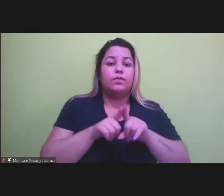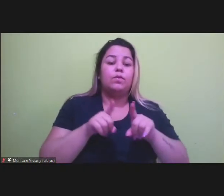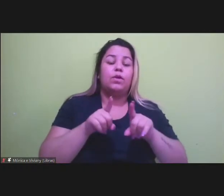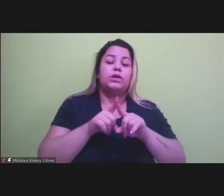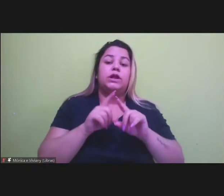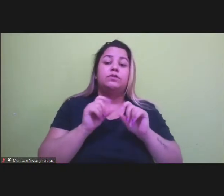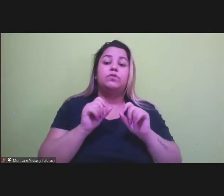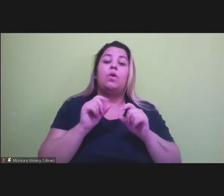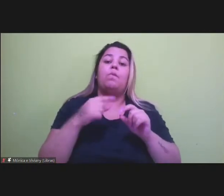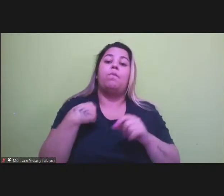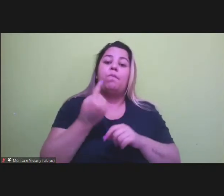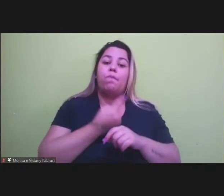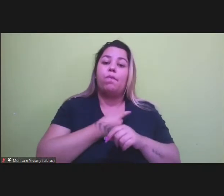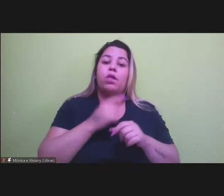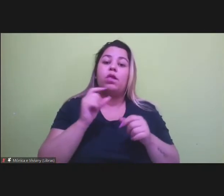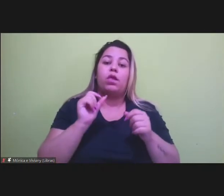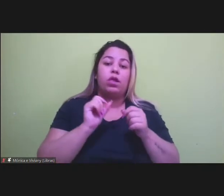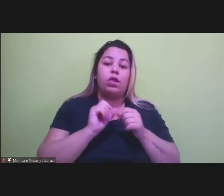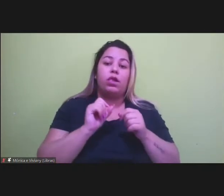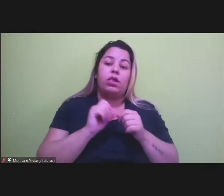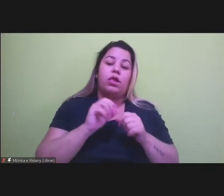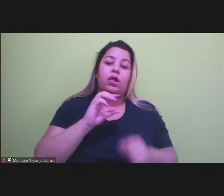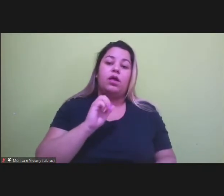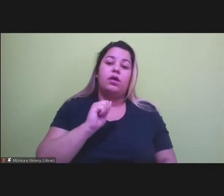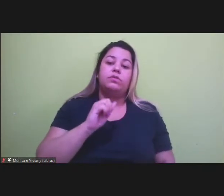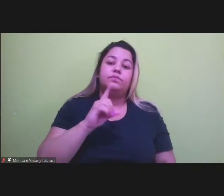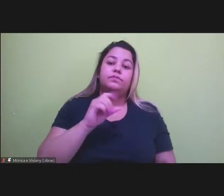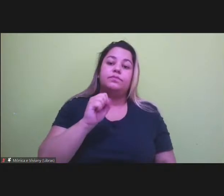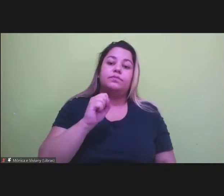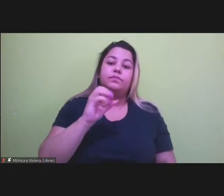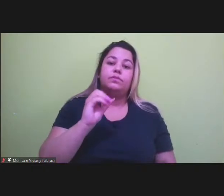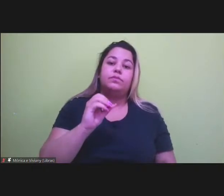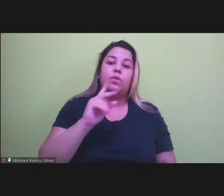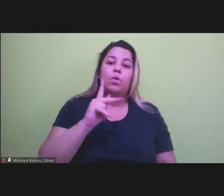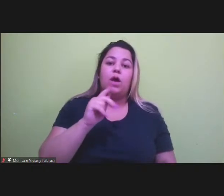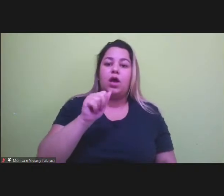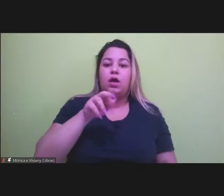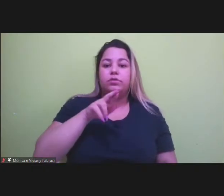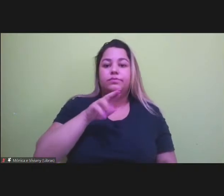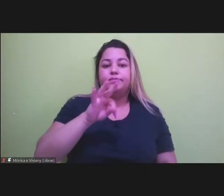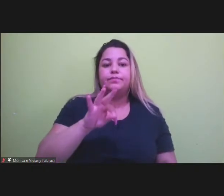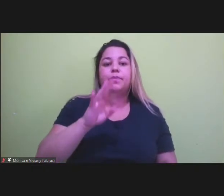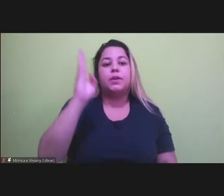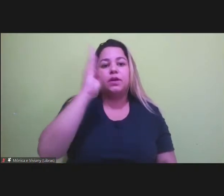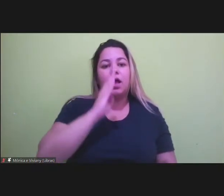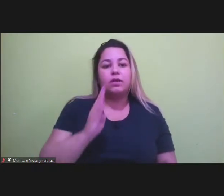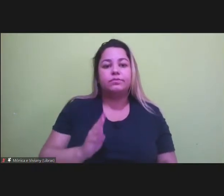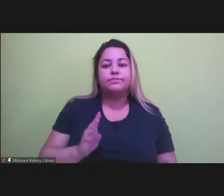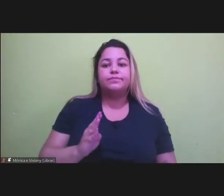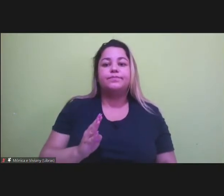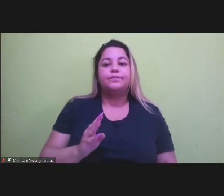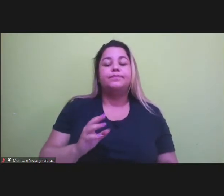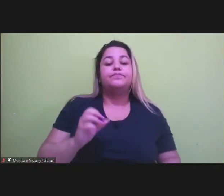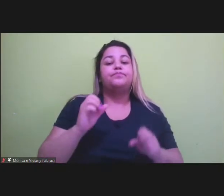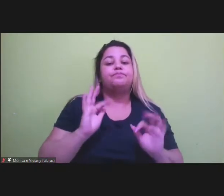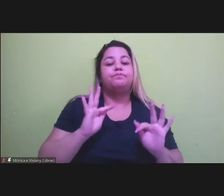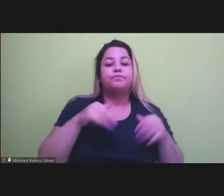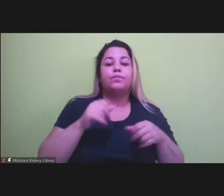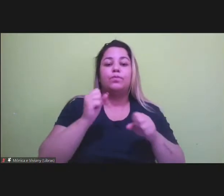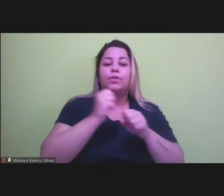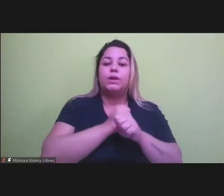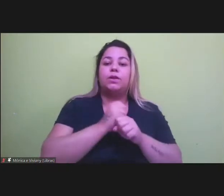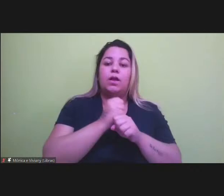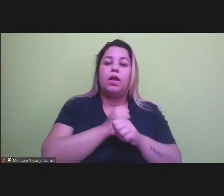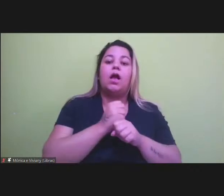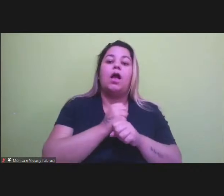Tobago brought. We did the addition to the HARPS Brazil. We did it last